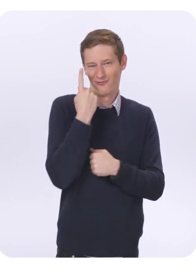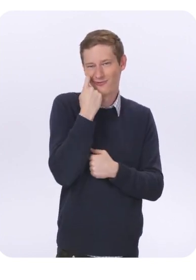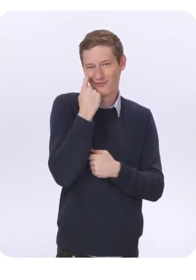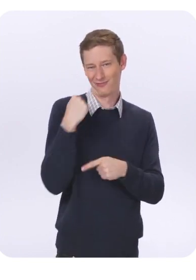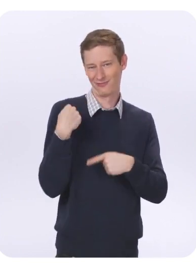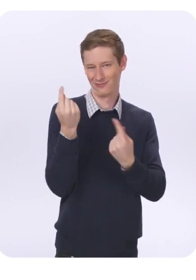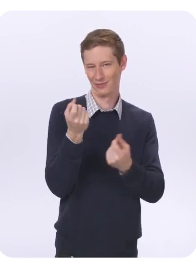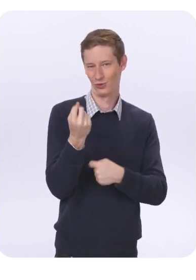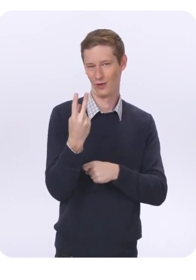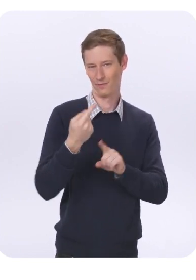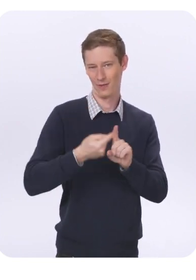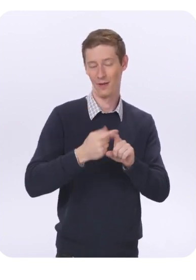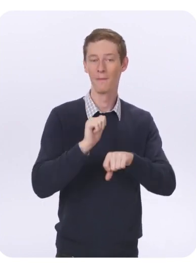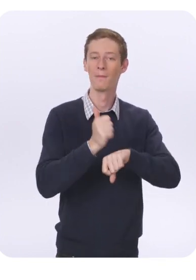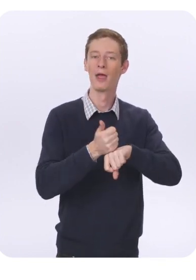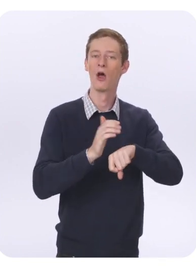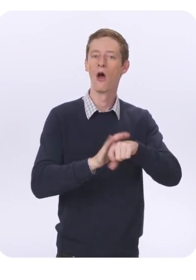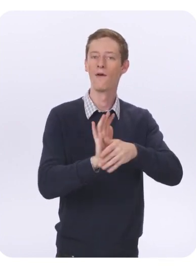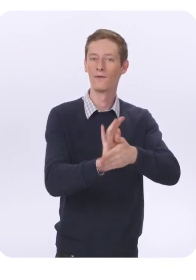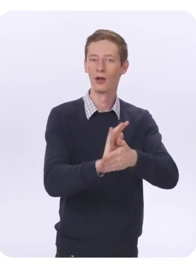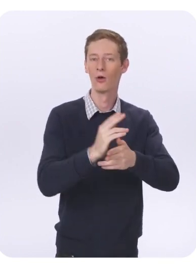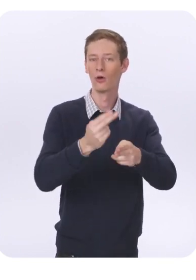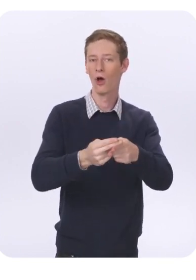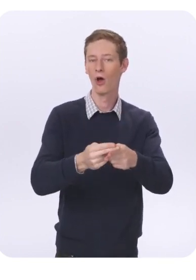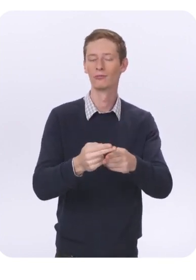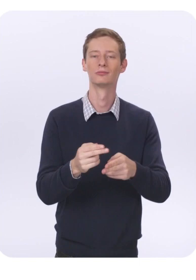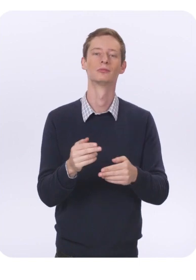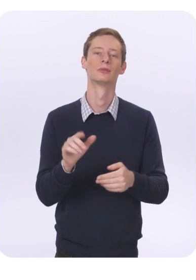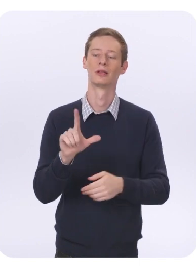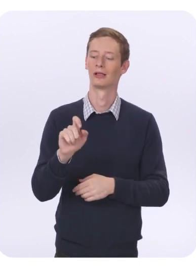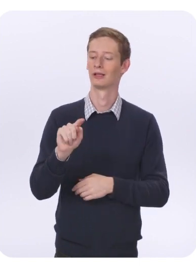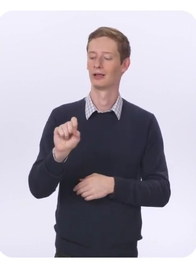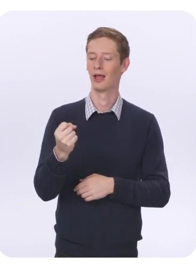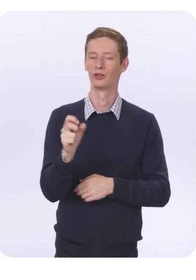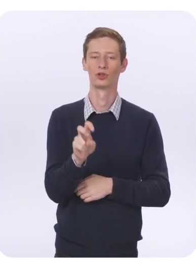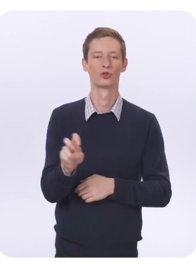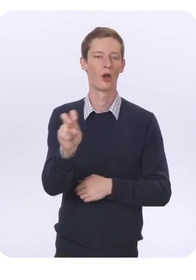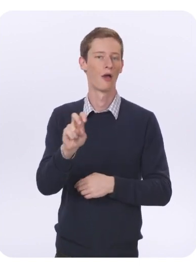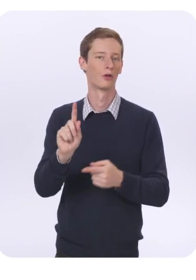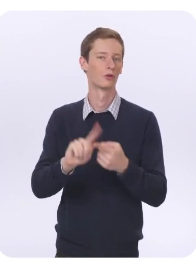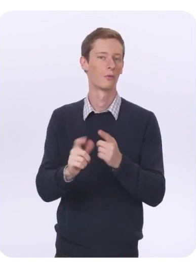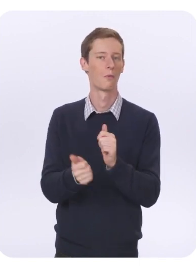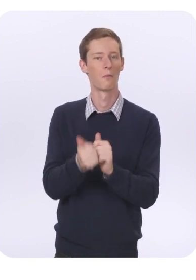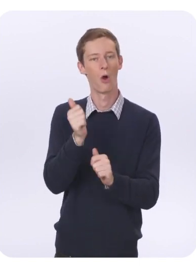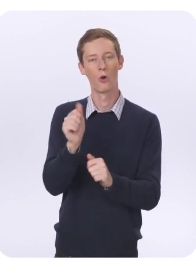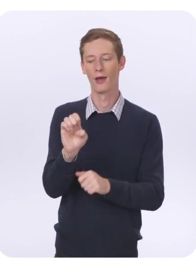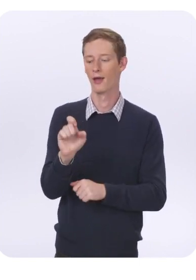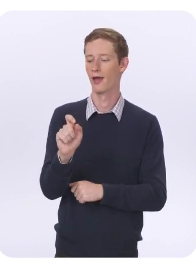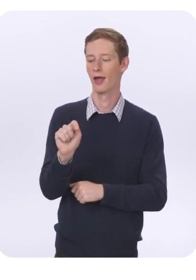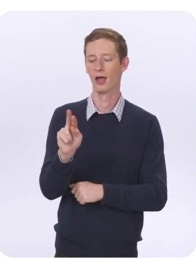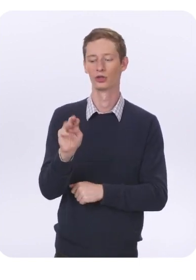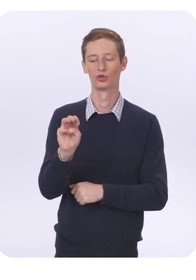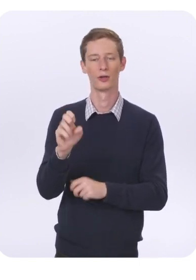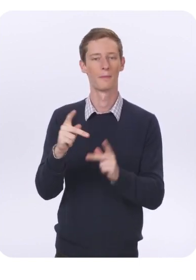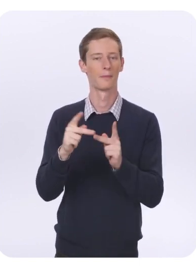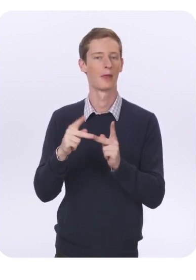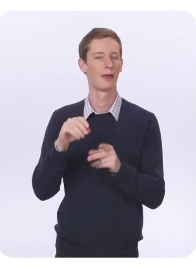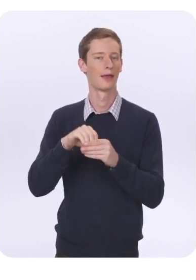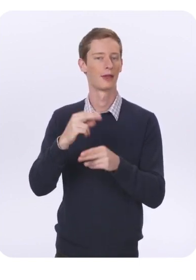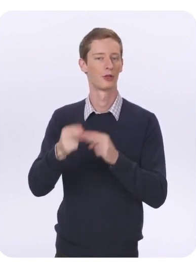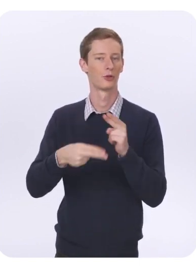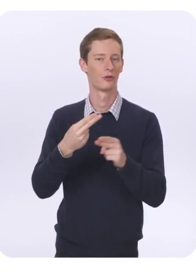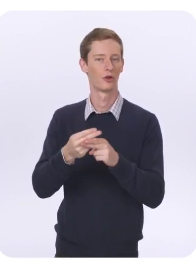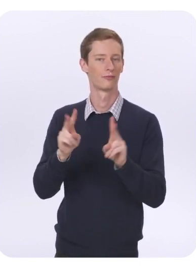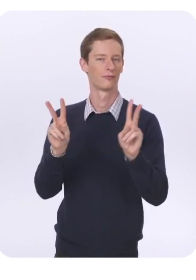videos. It's called Let's Travel to the Most Extreme Place in the Universe. The video talks about the concept